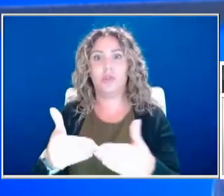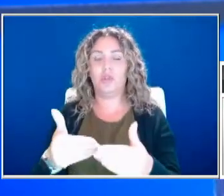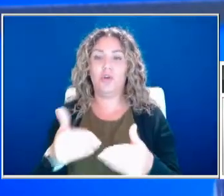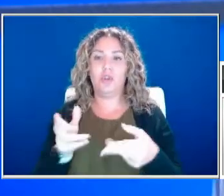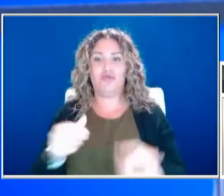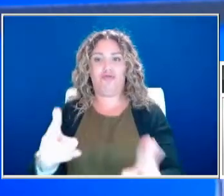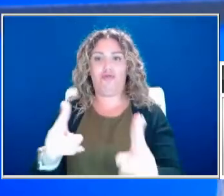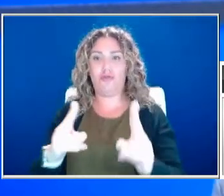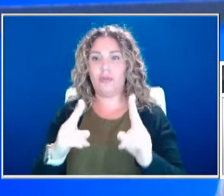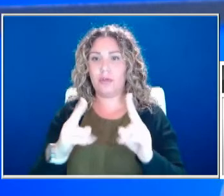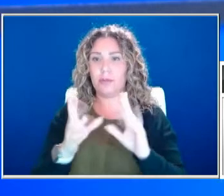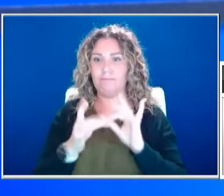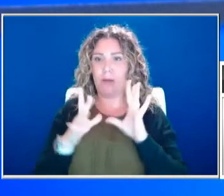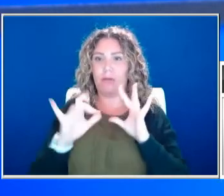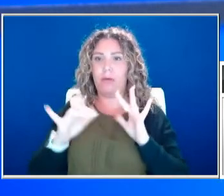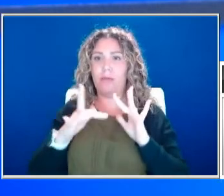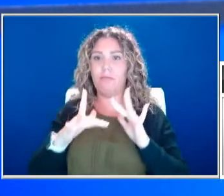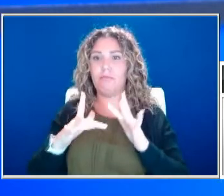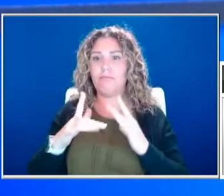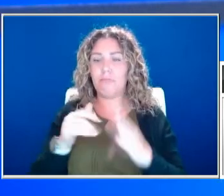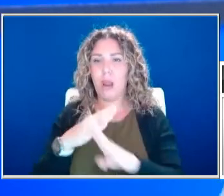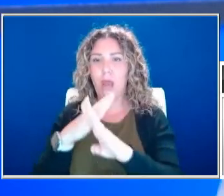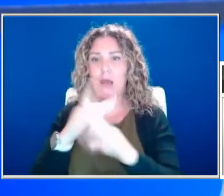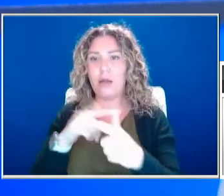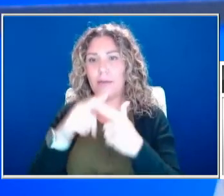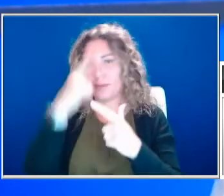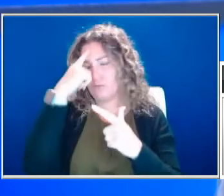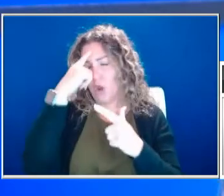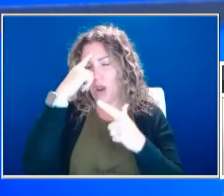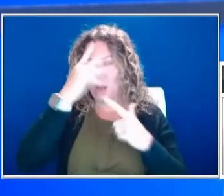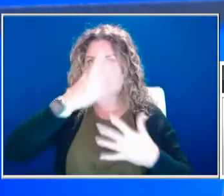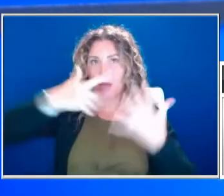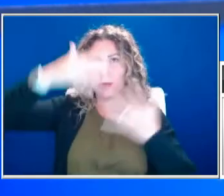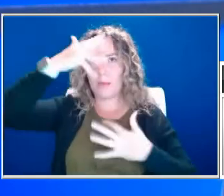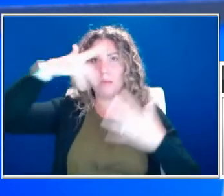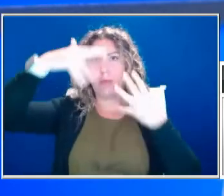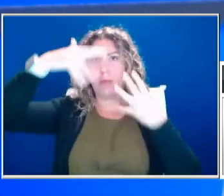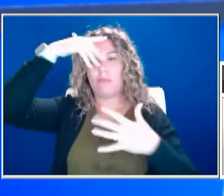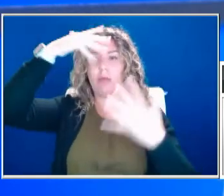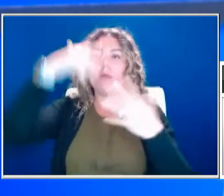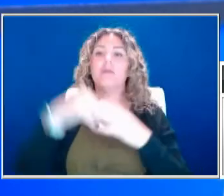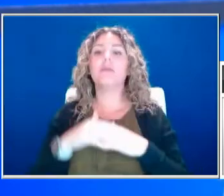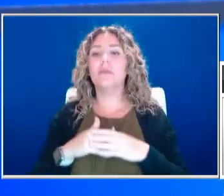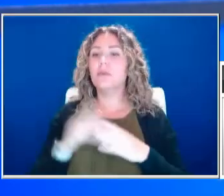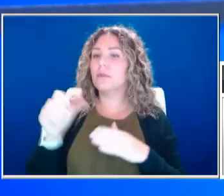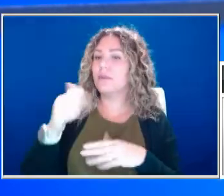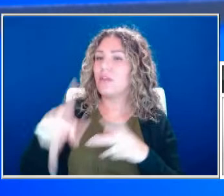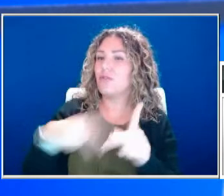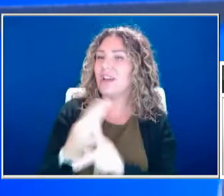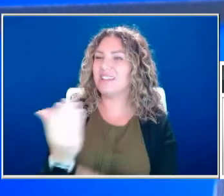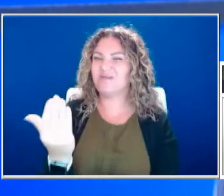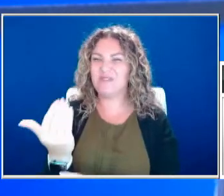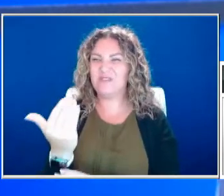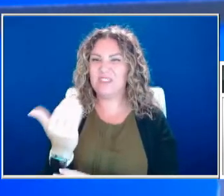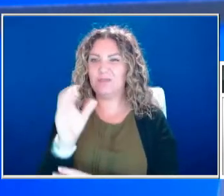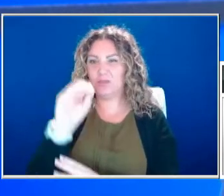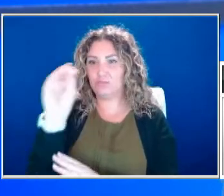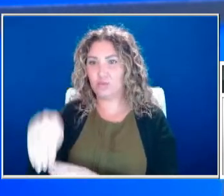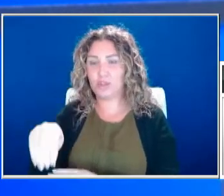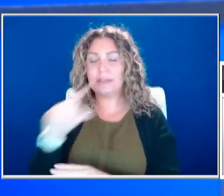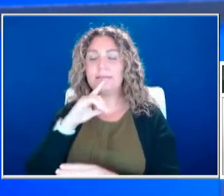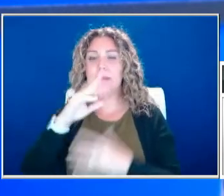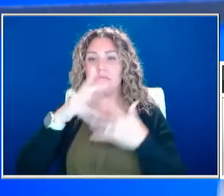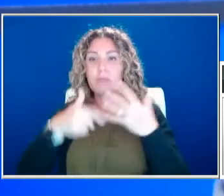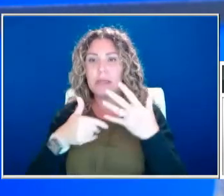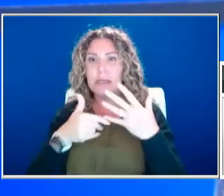that the brain can get blood supply. When you've had the other kind, which is like 15% of strokes, the bleeding into the brain,